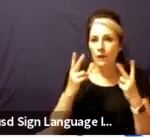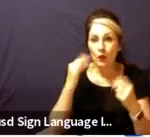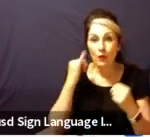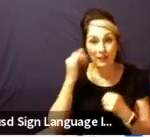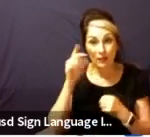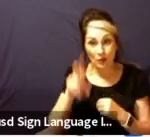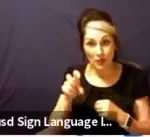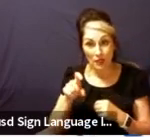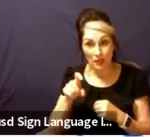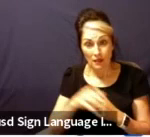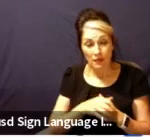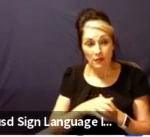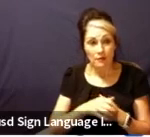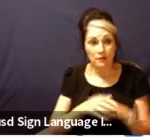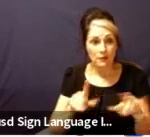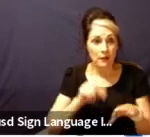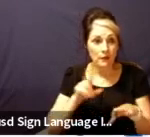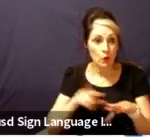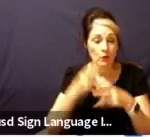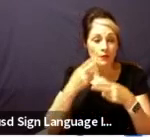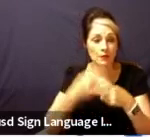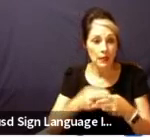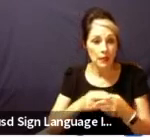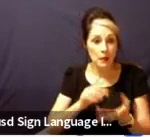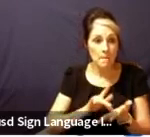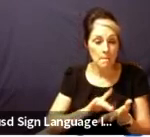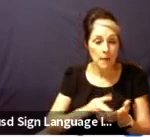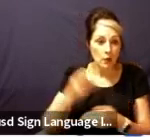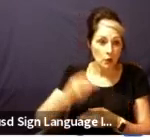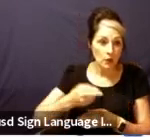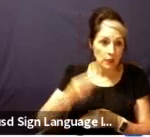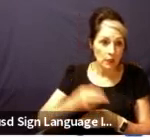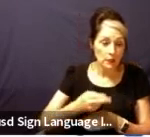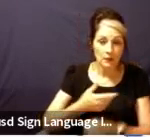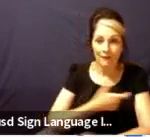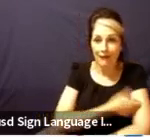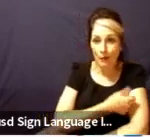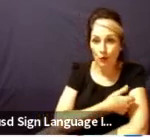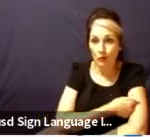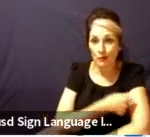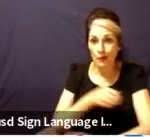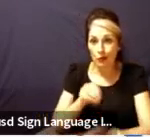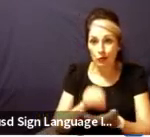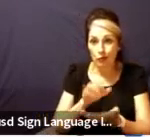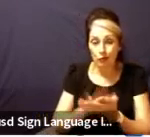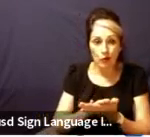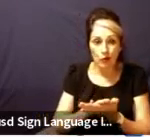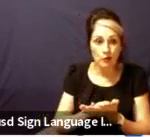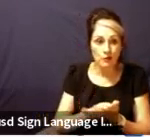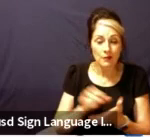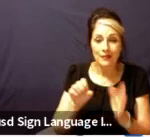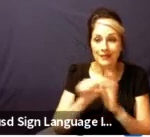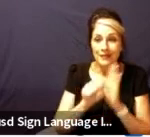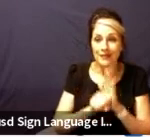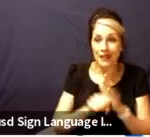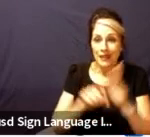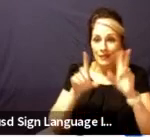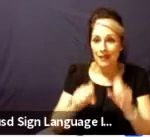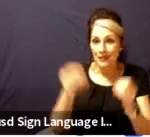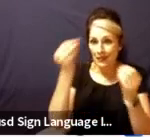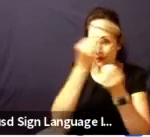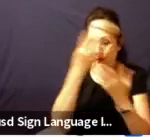to. Of course, the attendance, the medical history, the immunization records, and the state testing information is